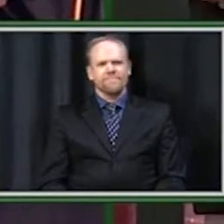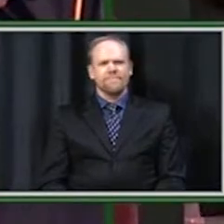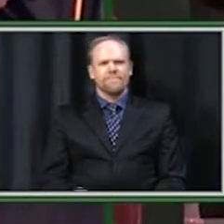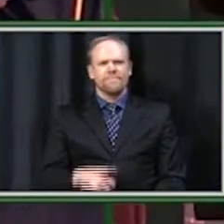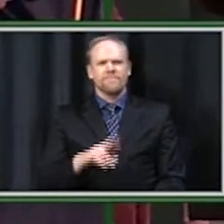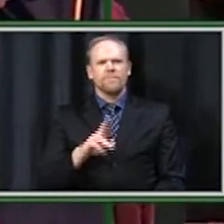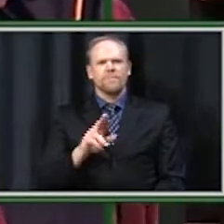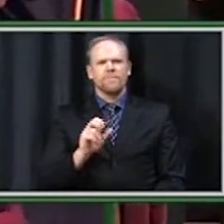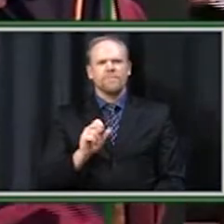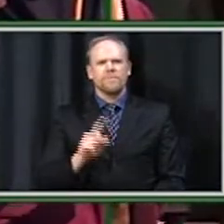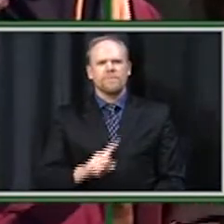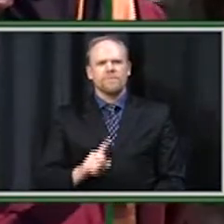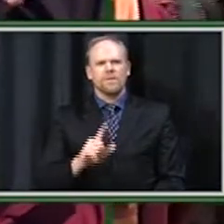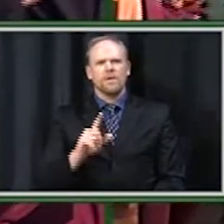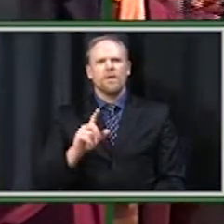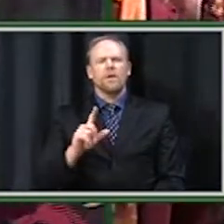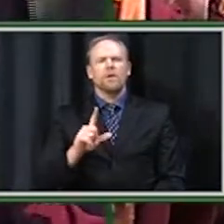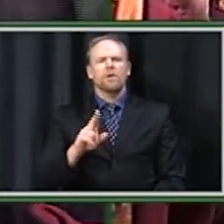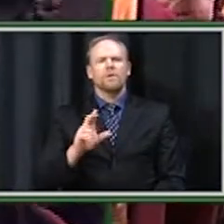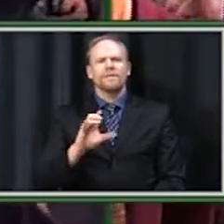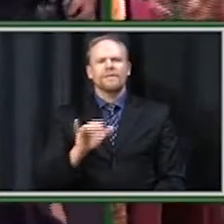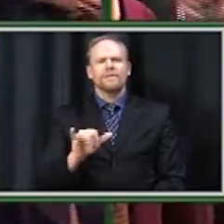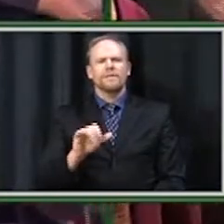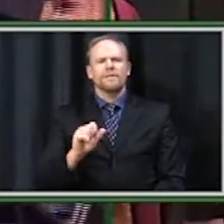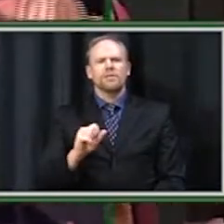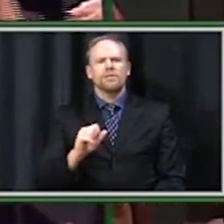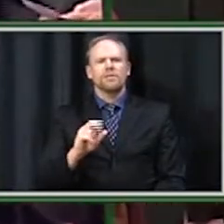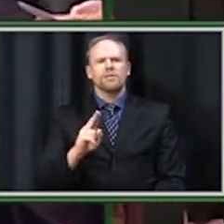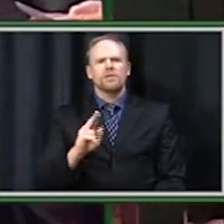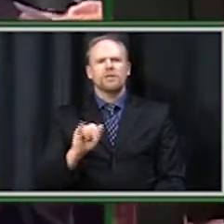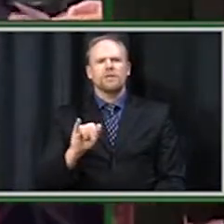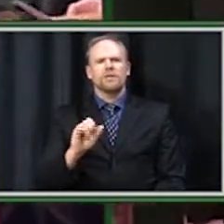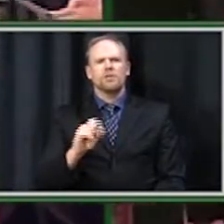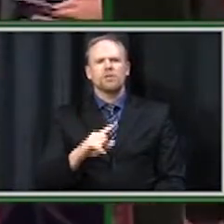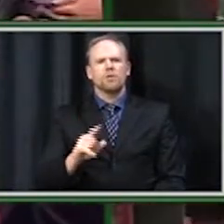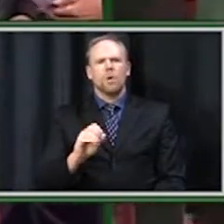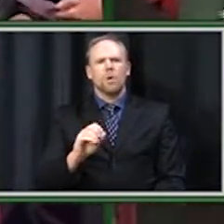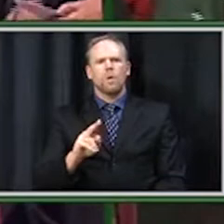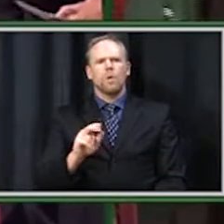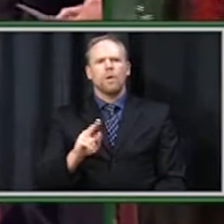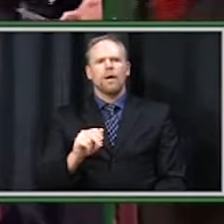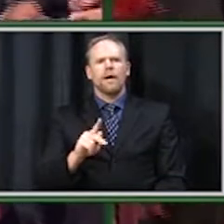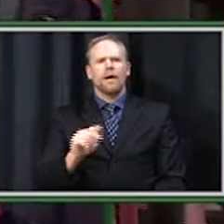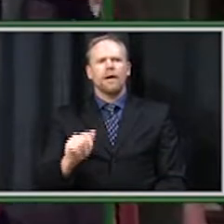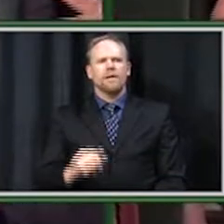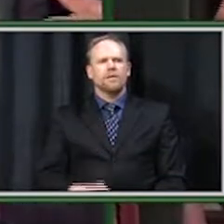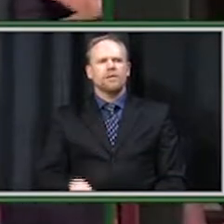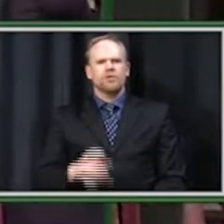Lucy Ishizuka. Janice Daniels.